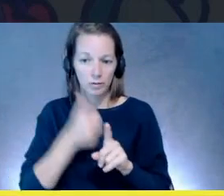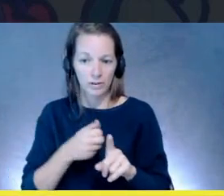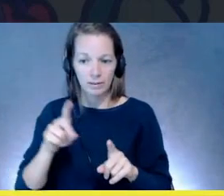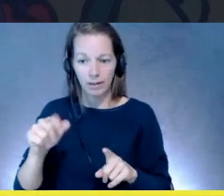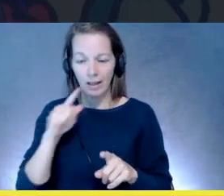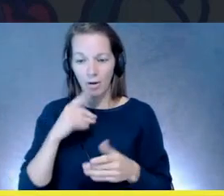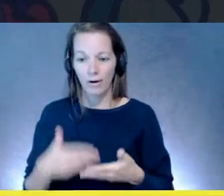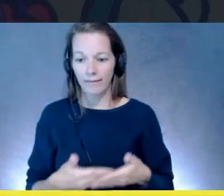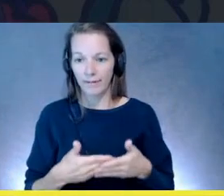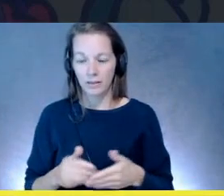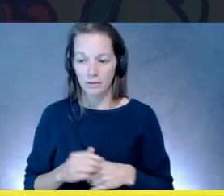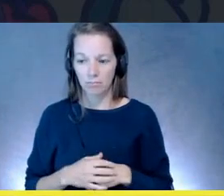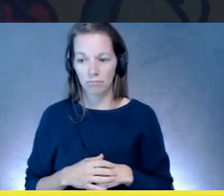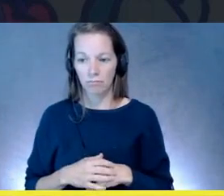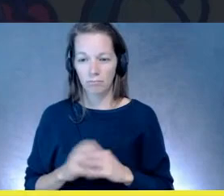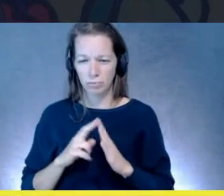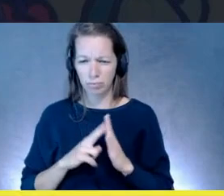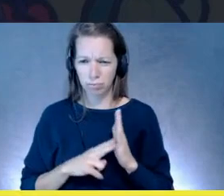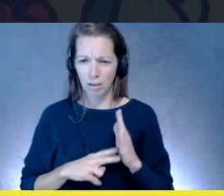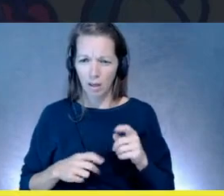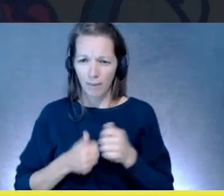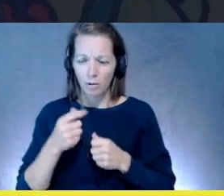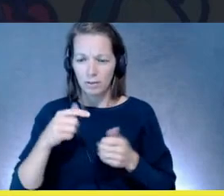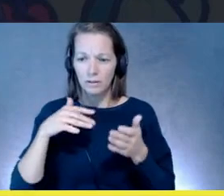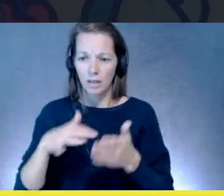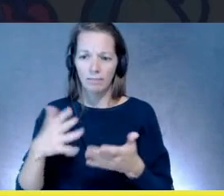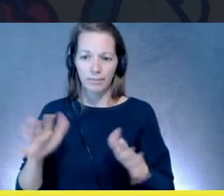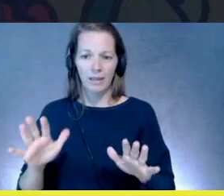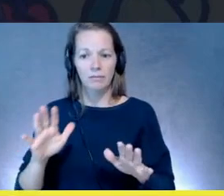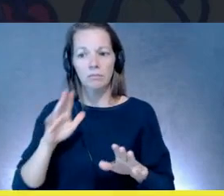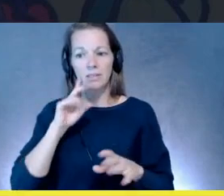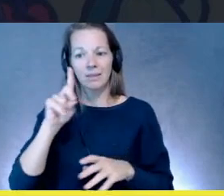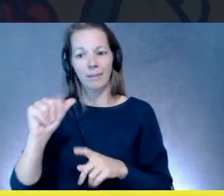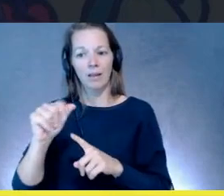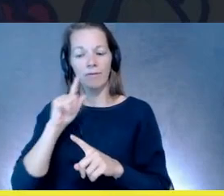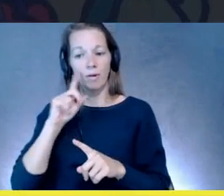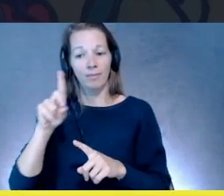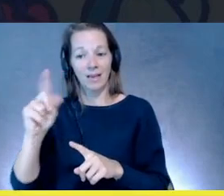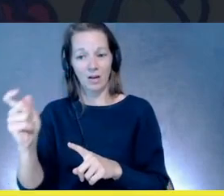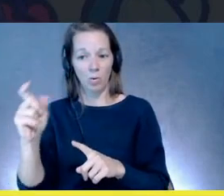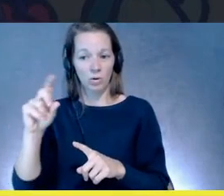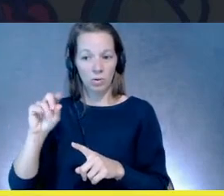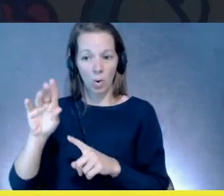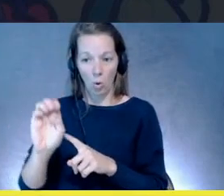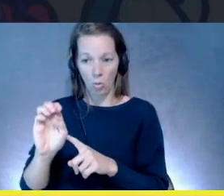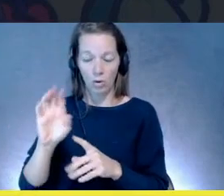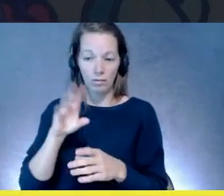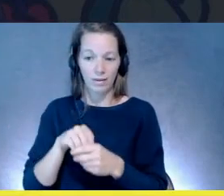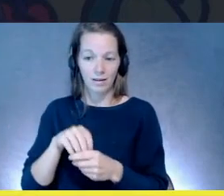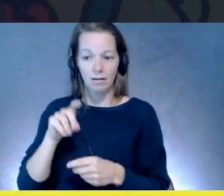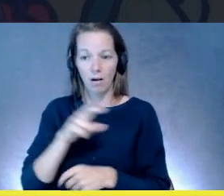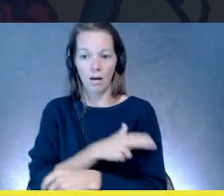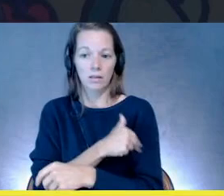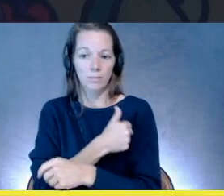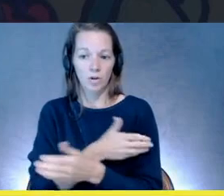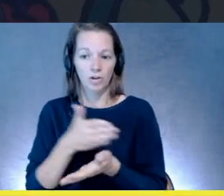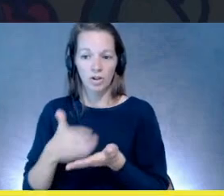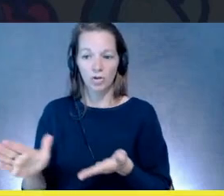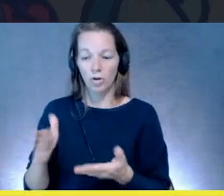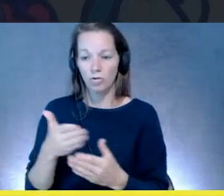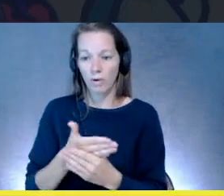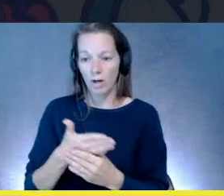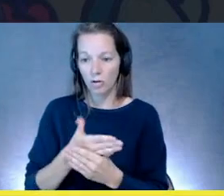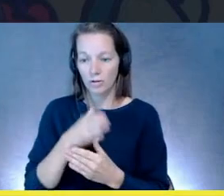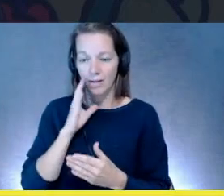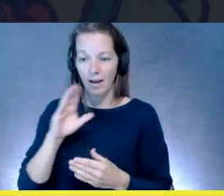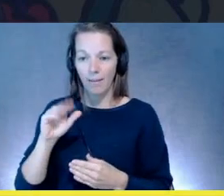infants. Most of these studies have inferred disability from diagnosis codes in hospital discharge records and medical claims data.